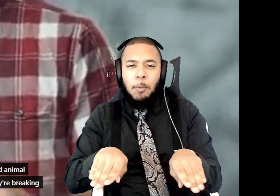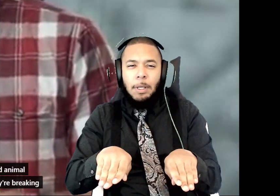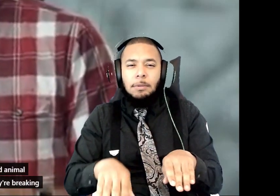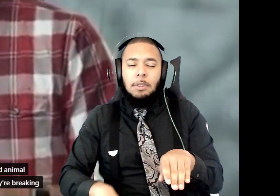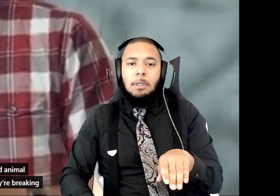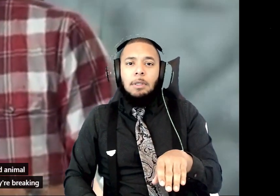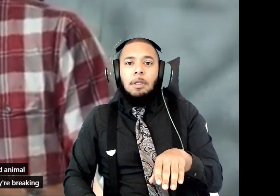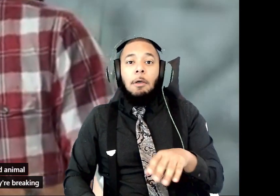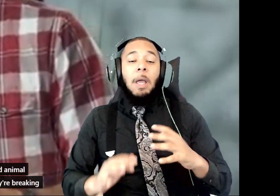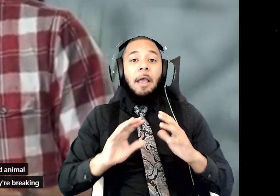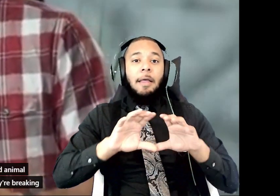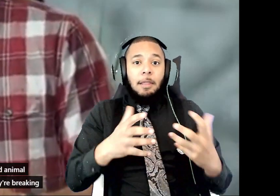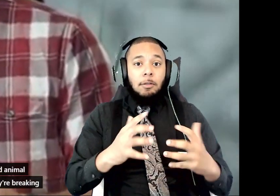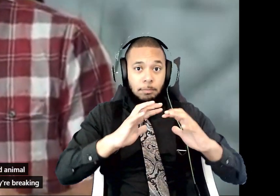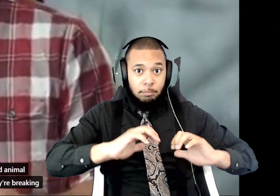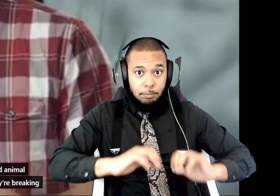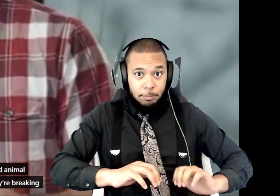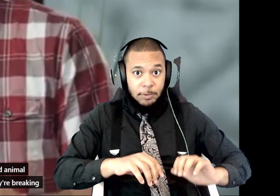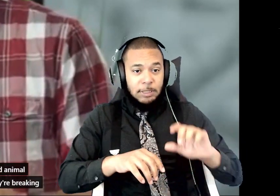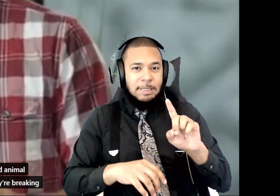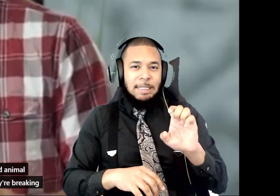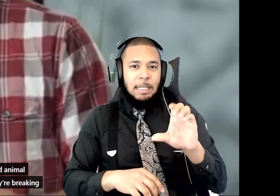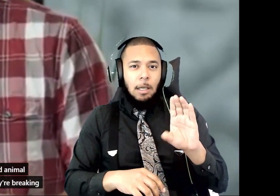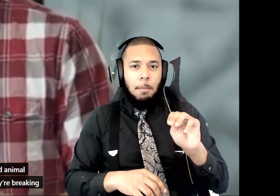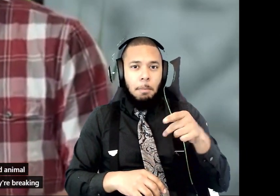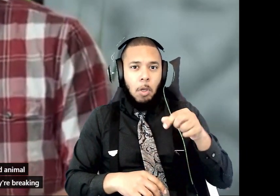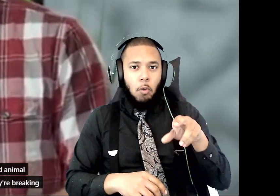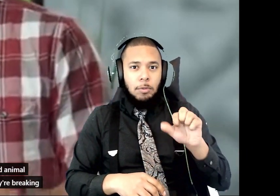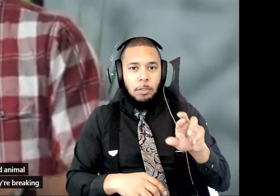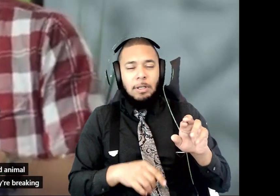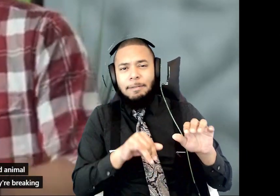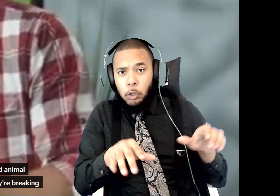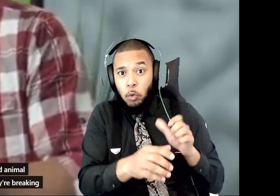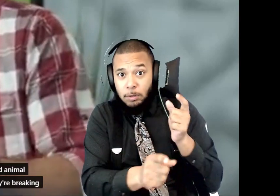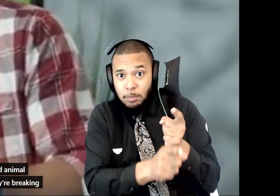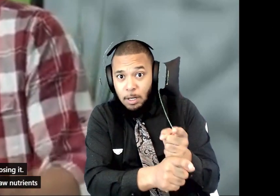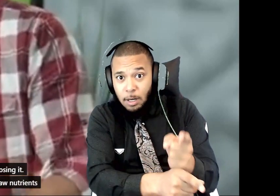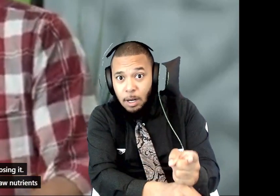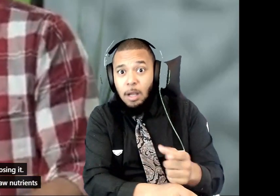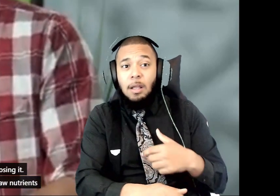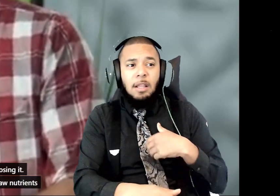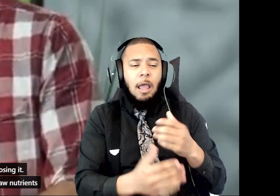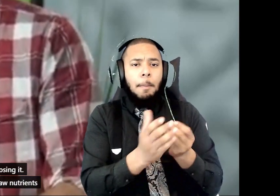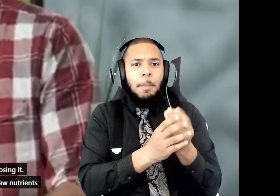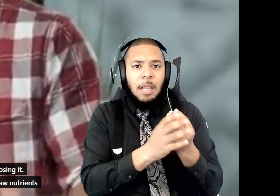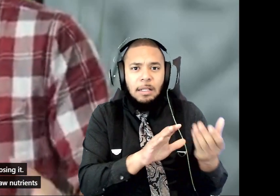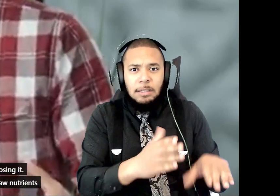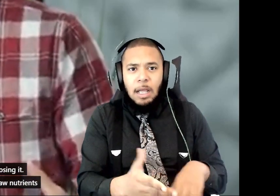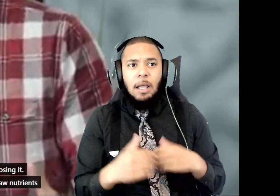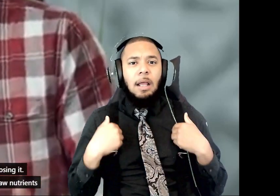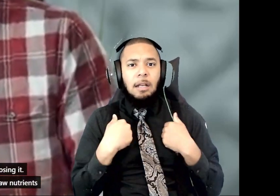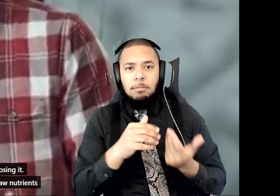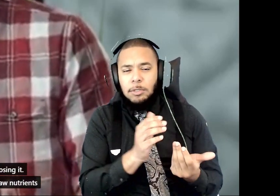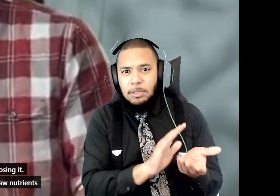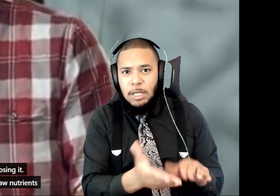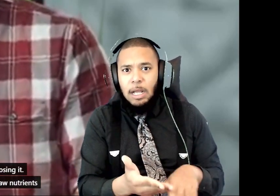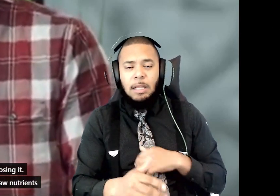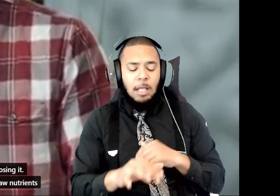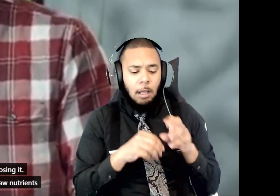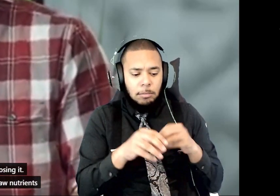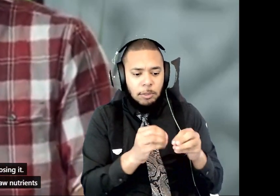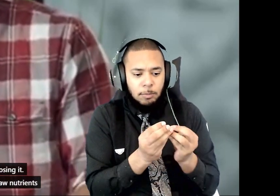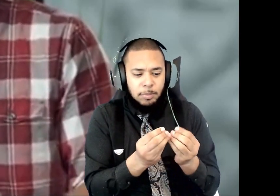taking dead leaf litter and animal remains and all that stuff, they're breaking it down, they're decomposing it, and they're releasing those